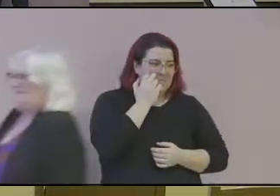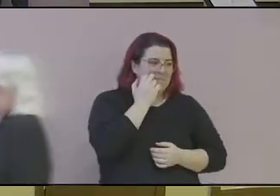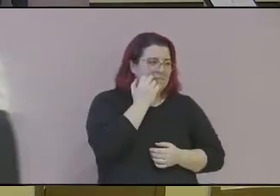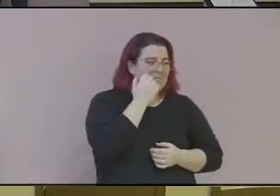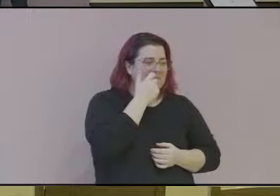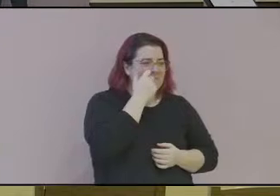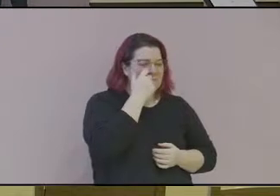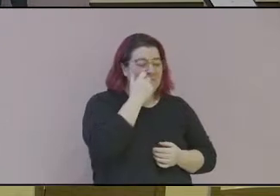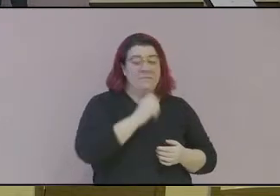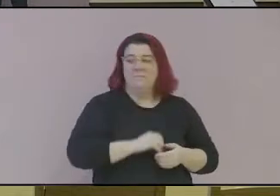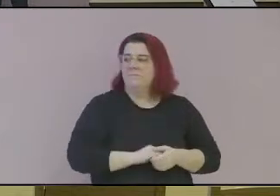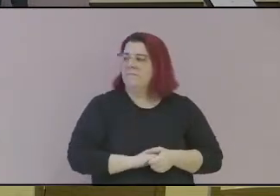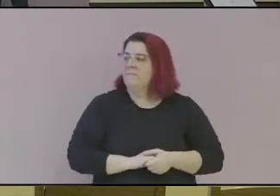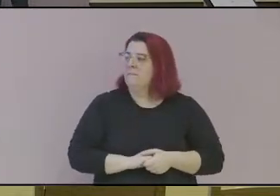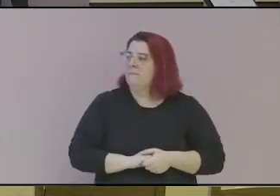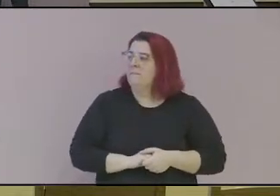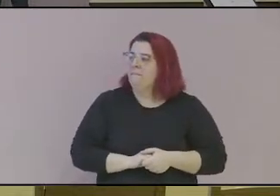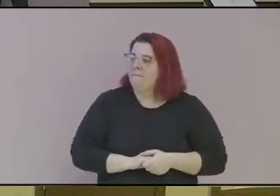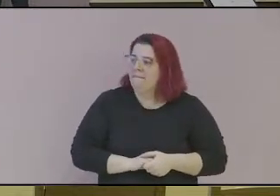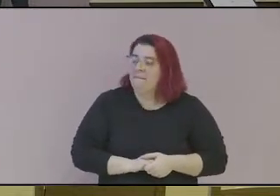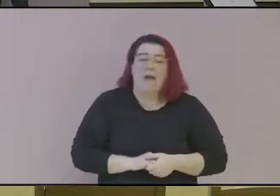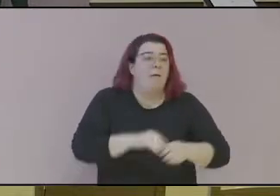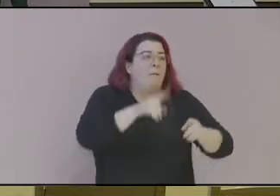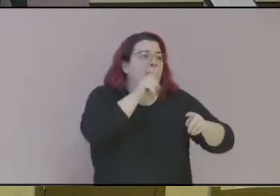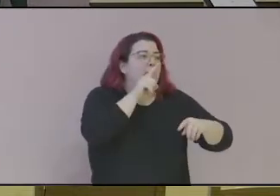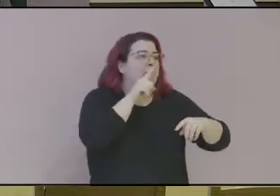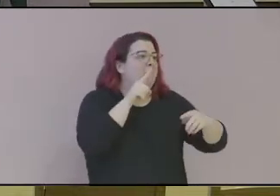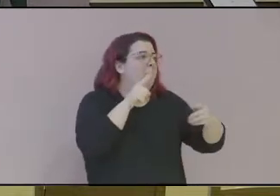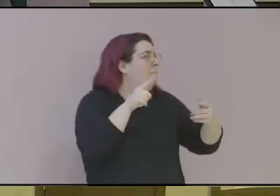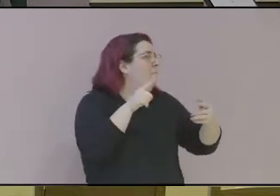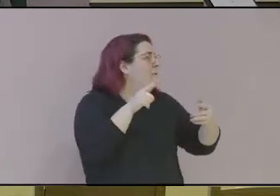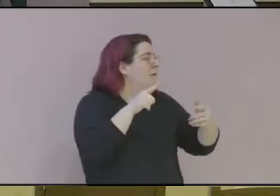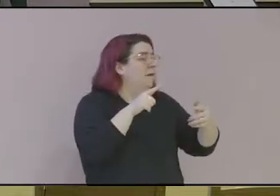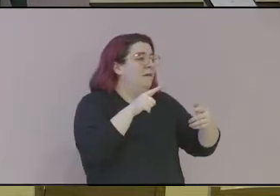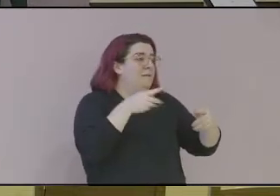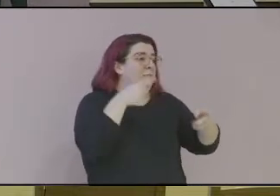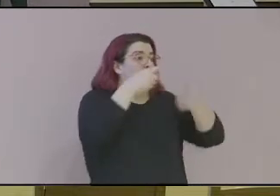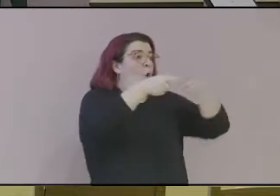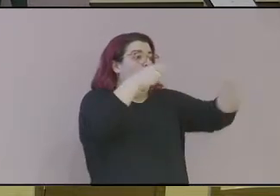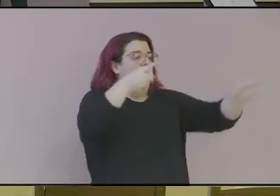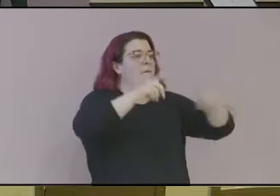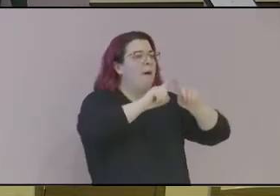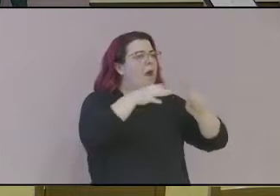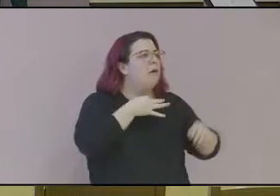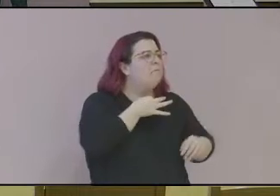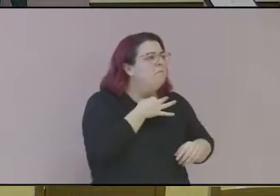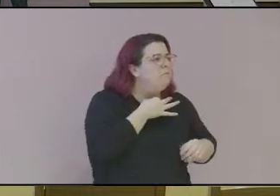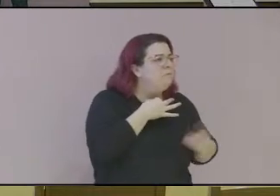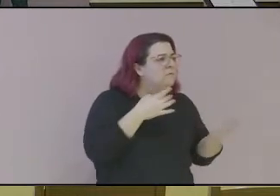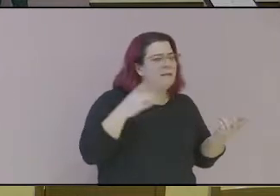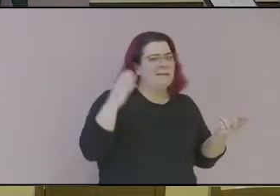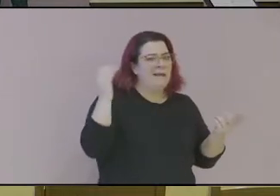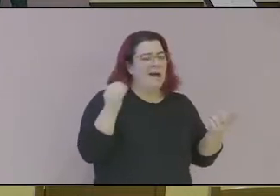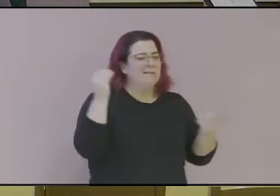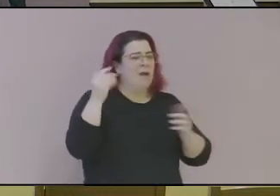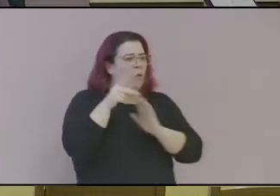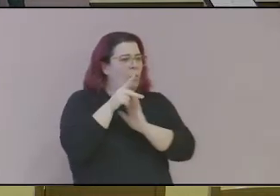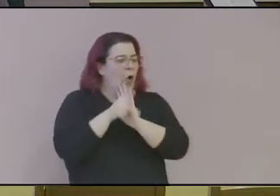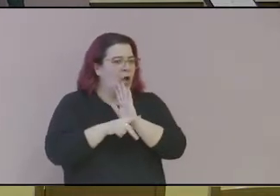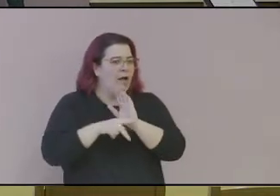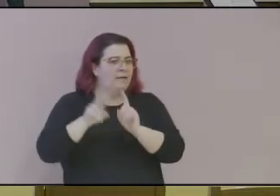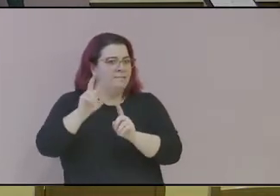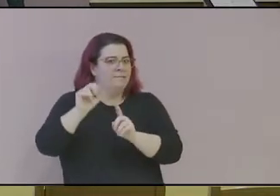And I'm not going to call on anyone, but I do want your thoughts on how the Ontario protocols for ventilator